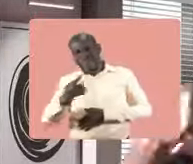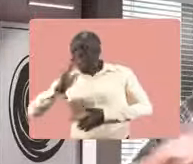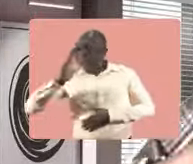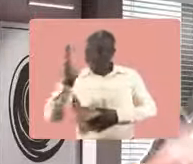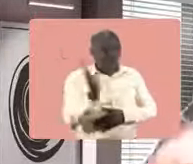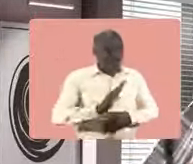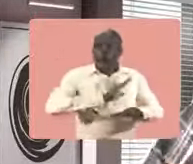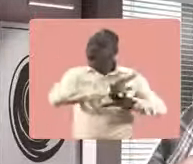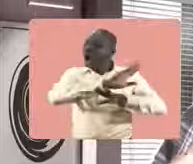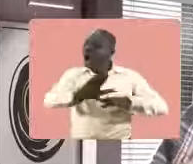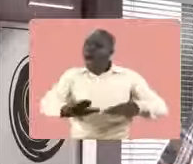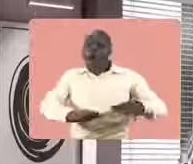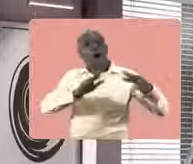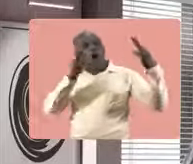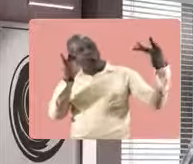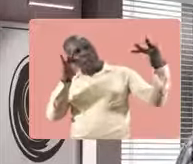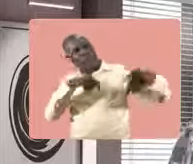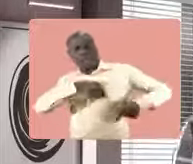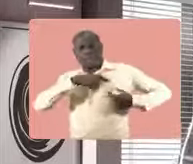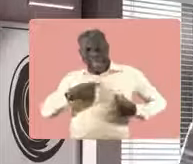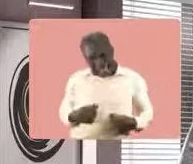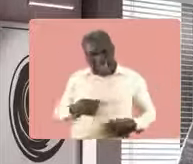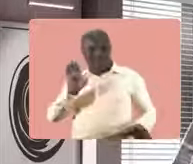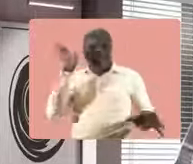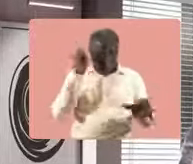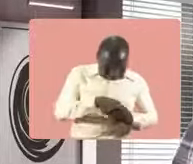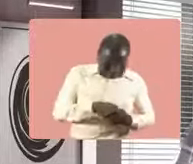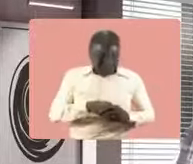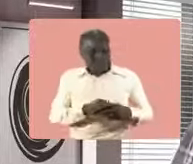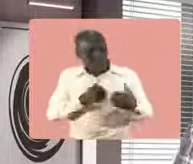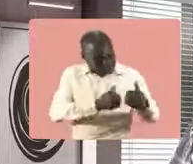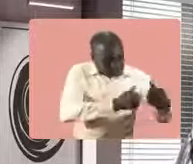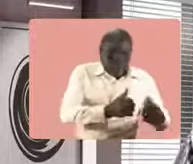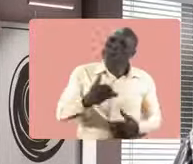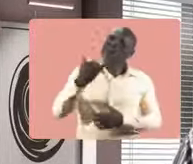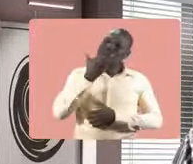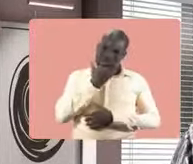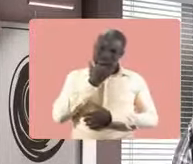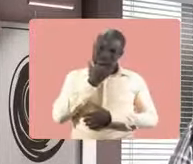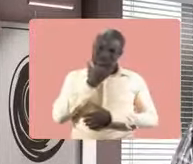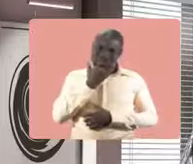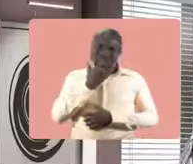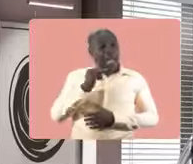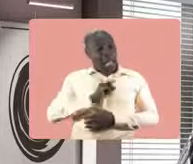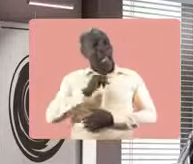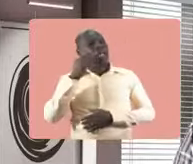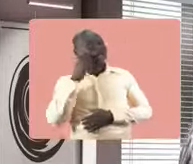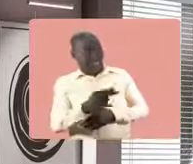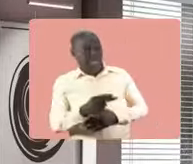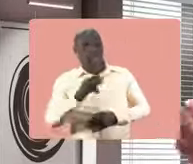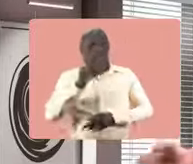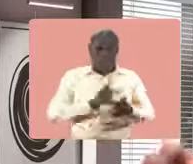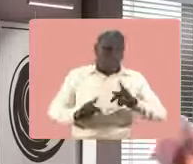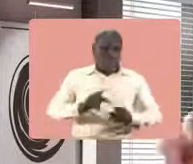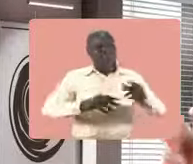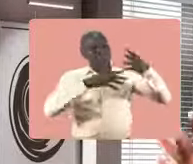wure enhye enipa mu dododo party party sam no aya na ekoso no sa na ya na mi hu no ebinum